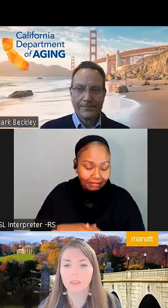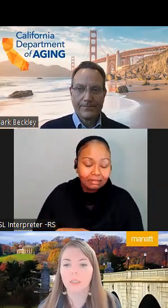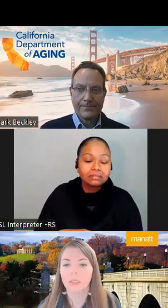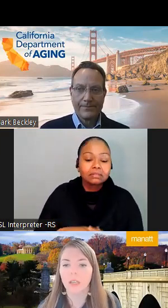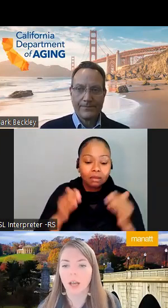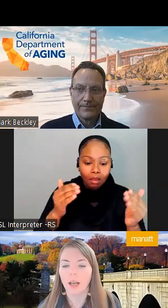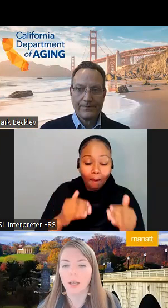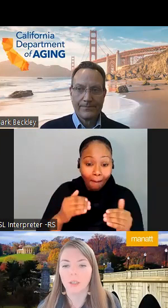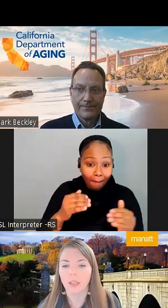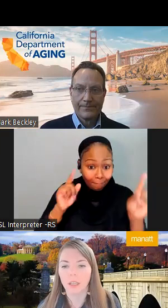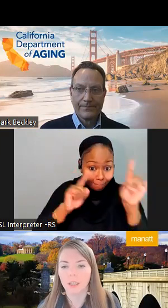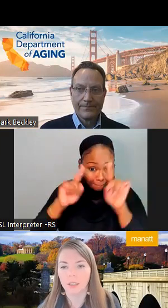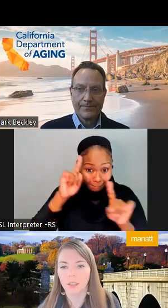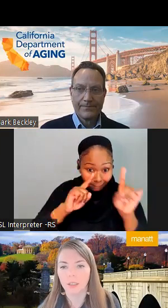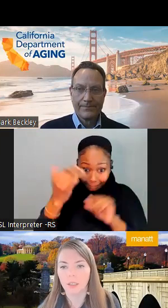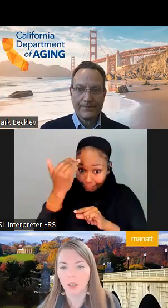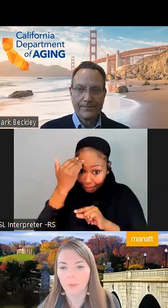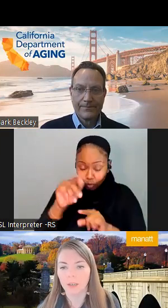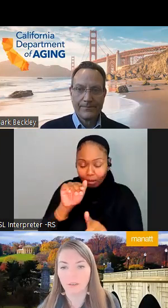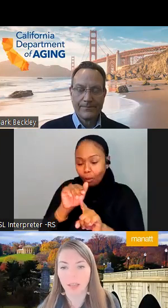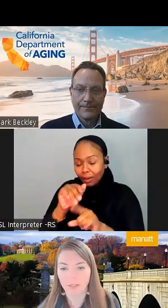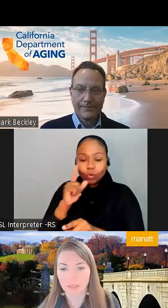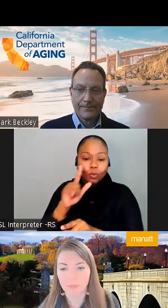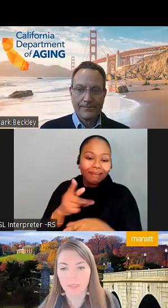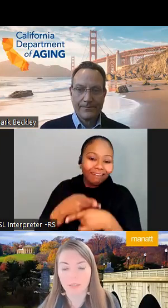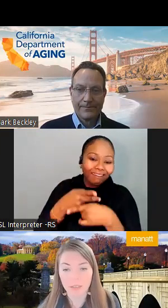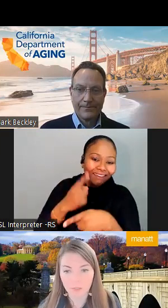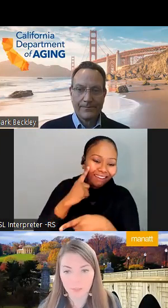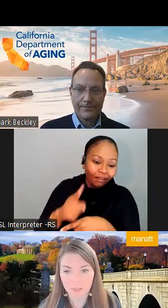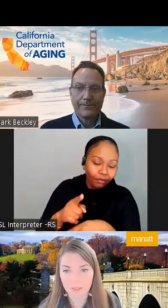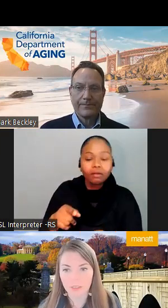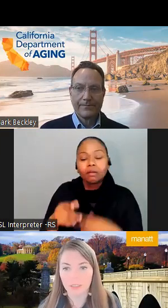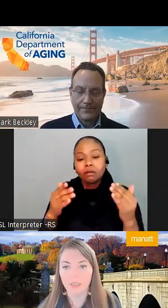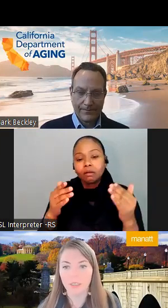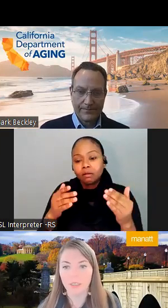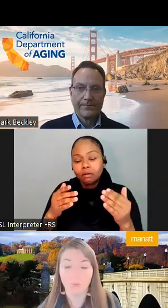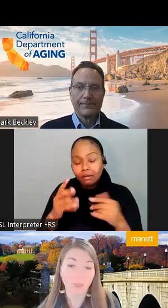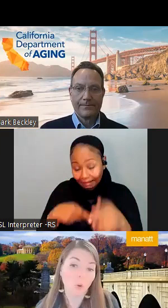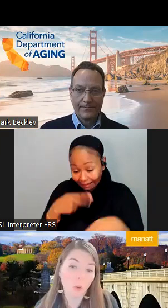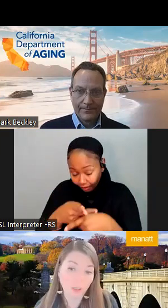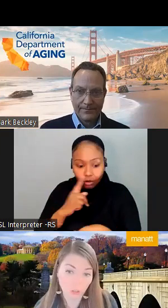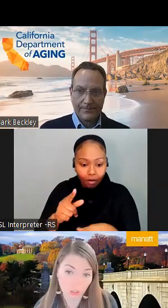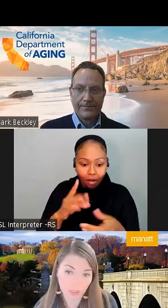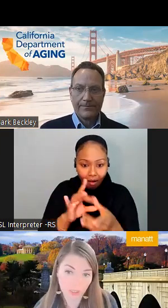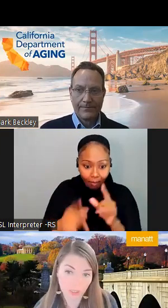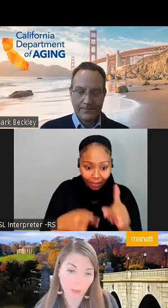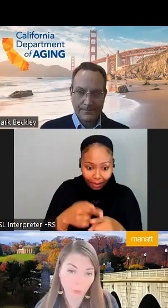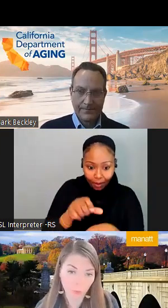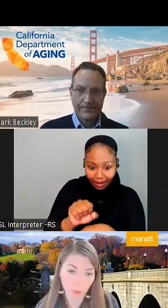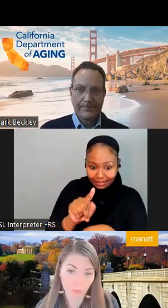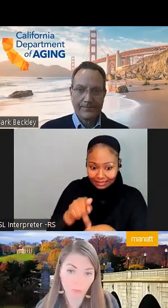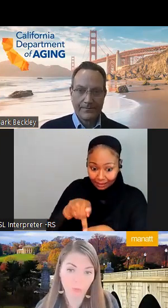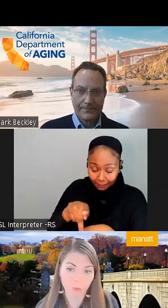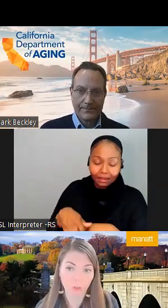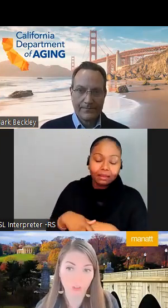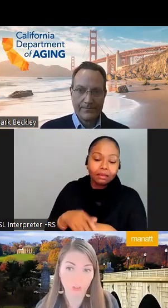category. A comment around STP SNFs. We had a question